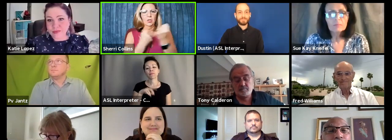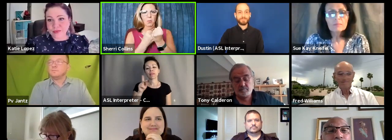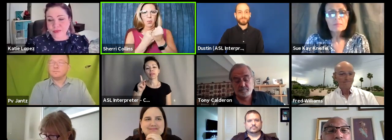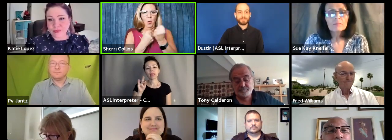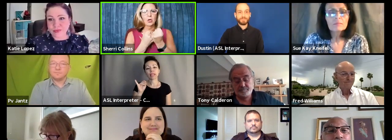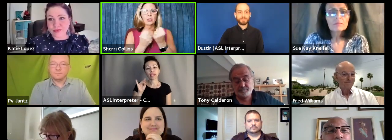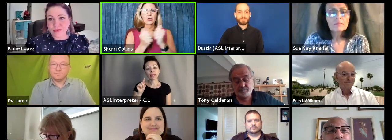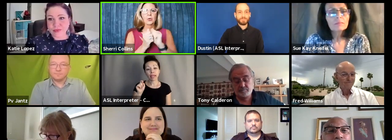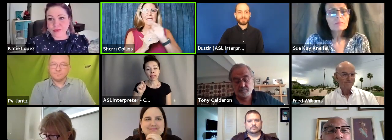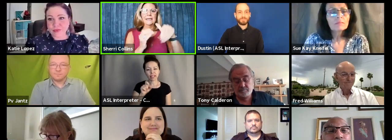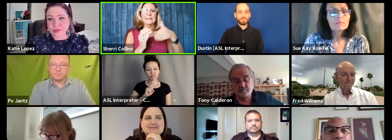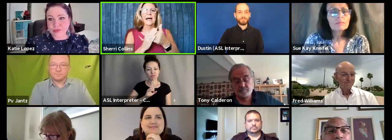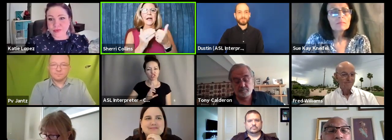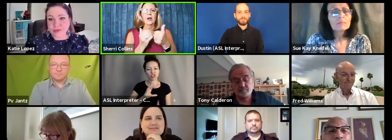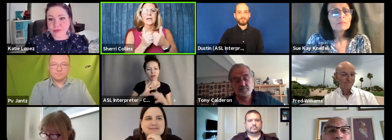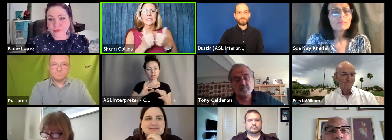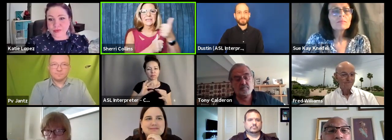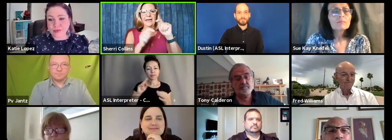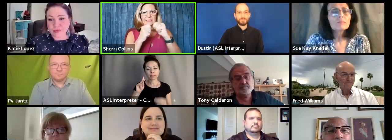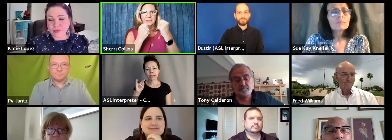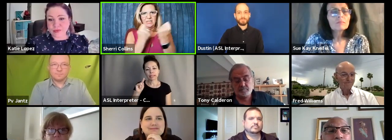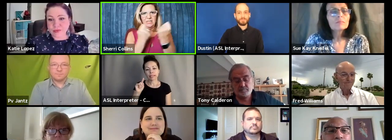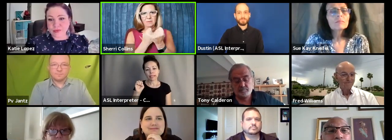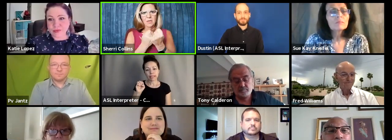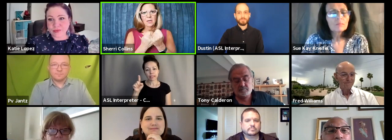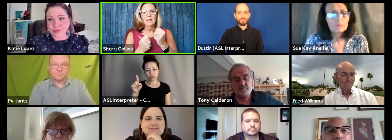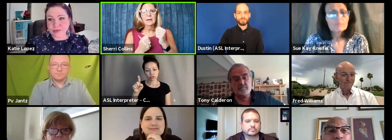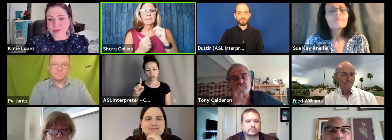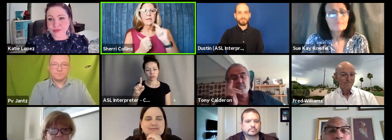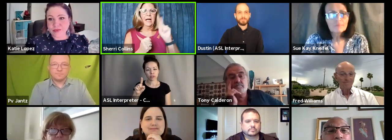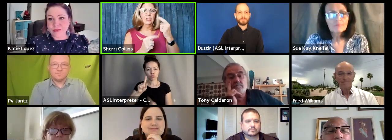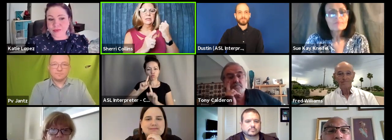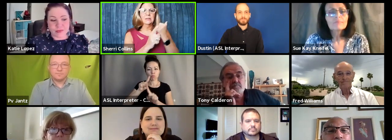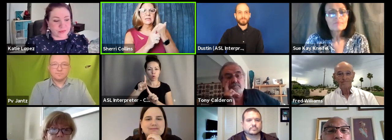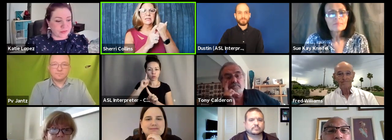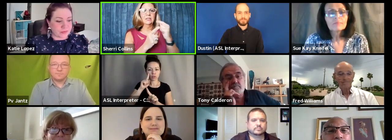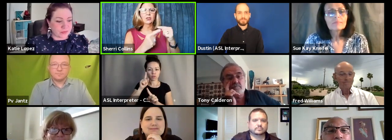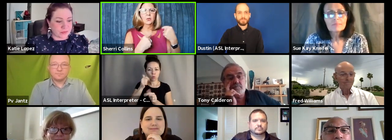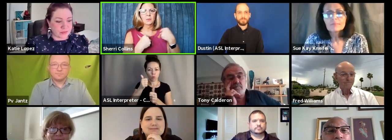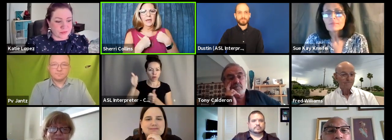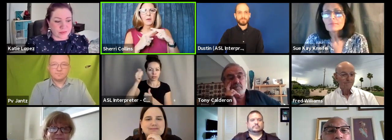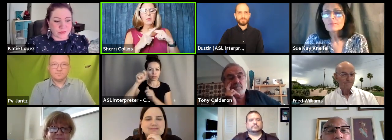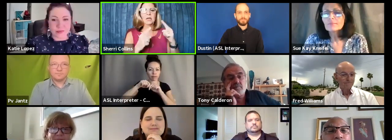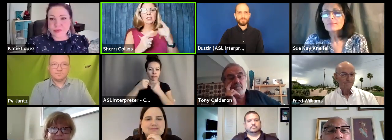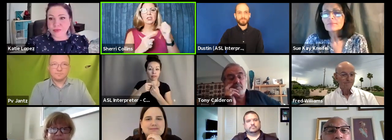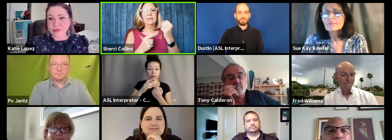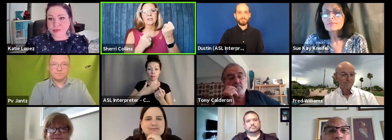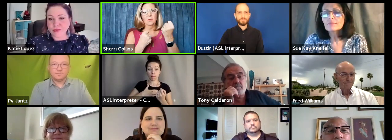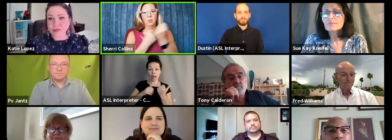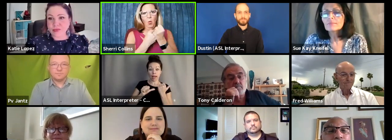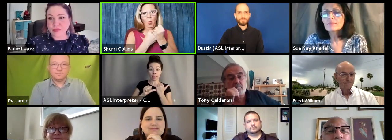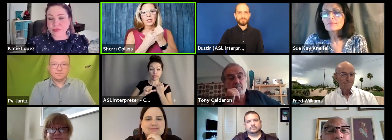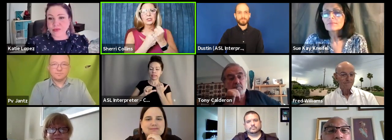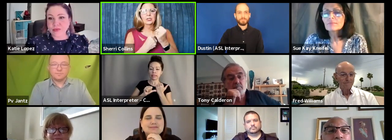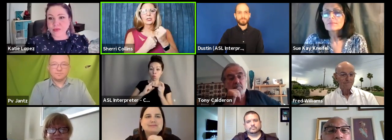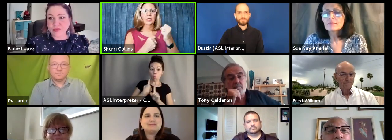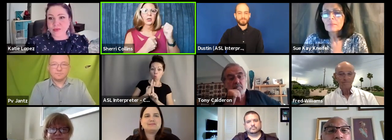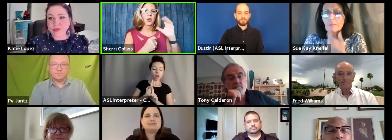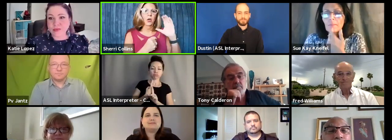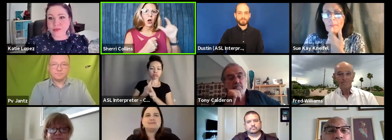a support to the entire executive team. Not just an assistant to me, but she